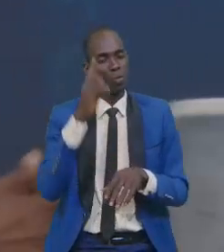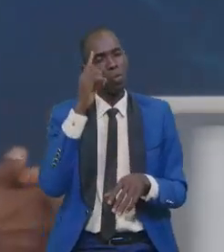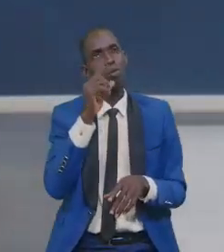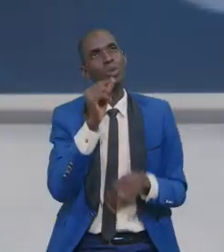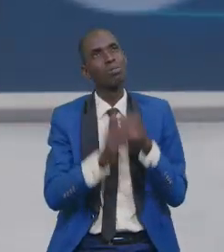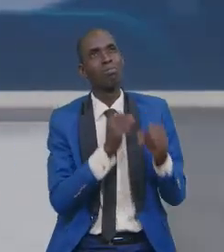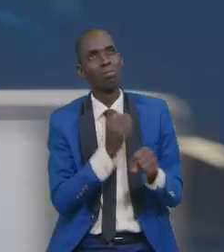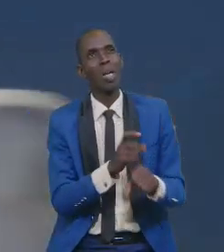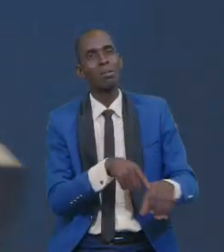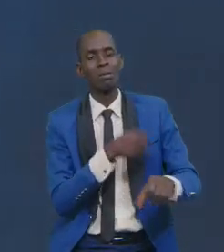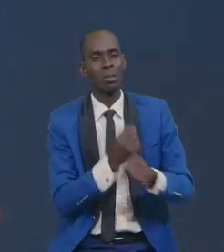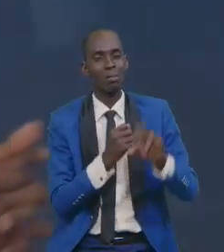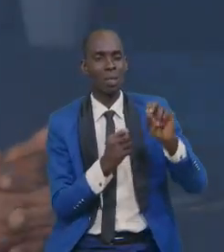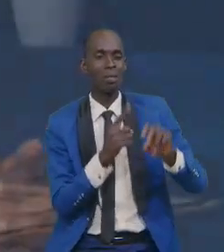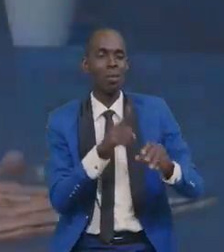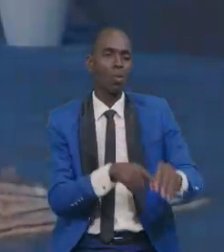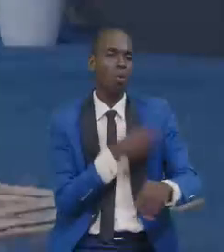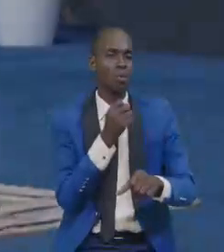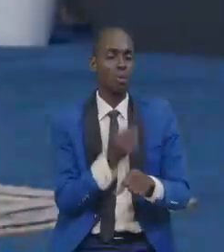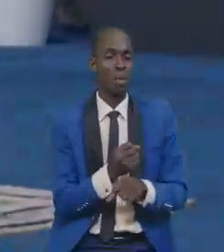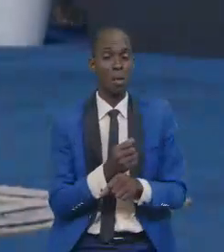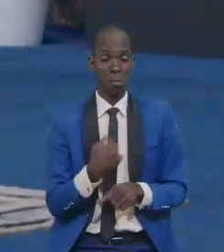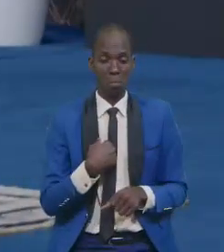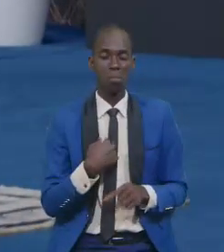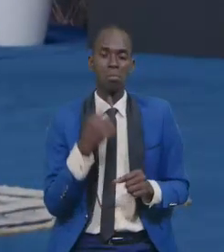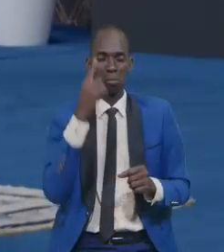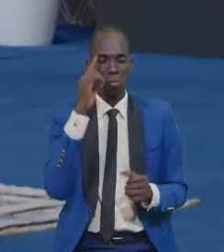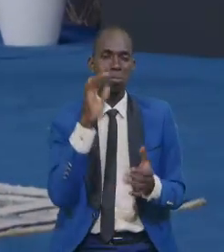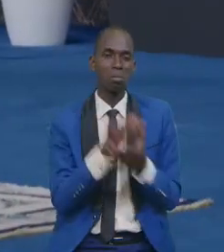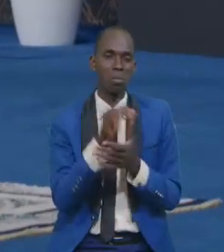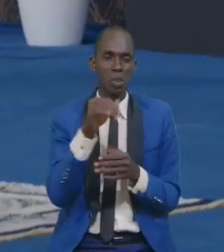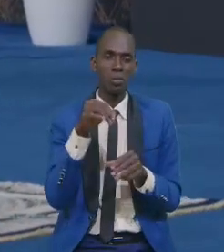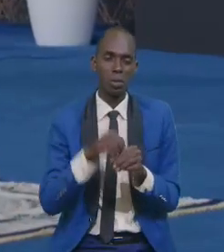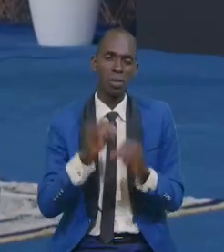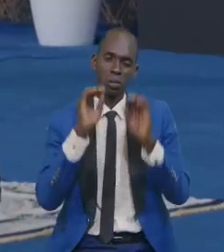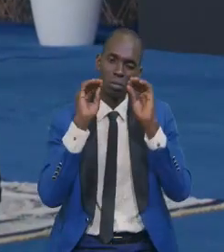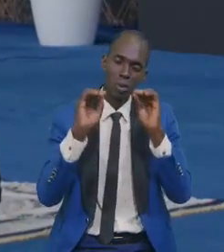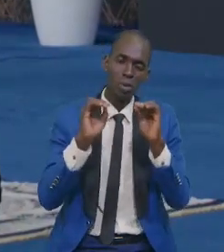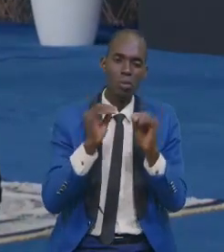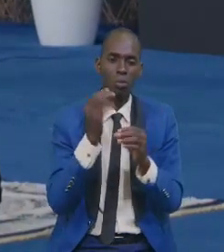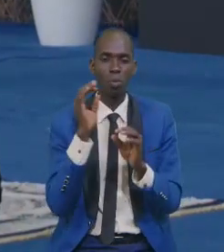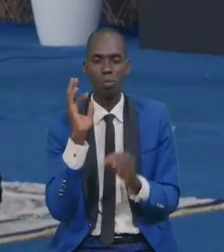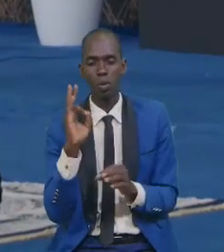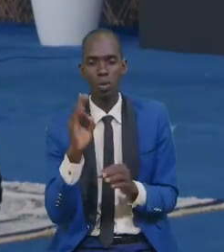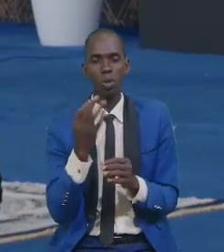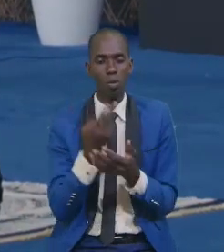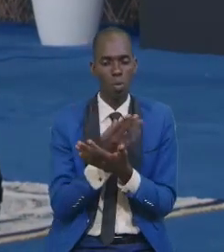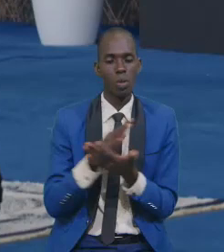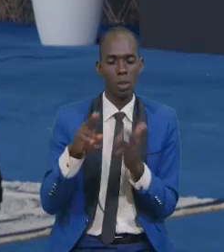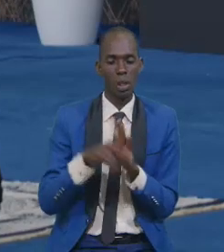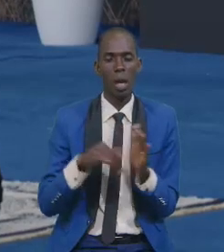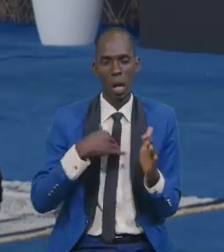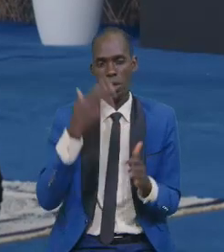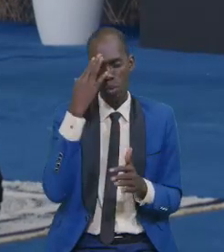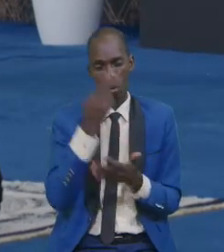30 long years, and I believe in holiness. I believe it's in the Bible. I believe